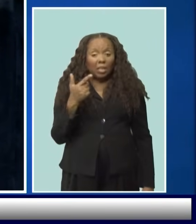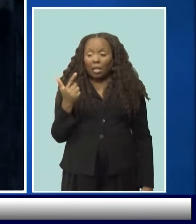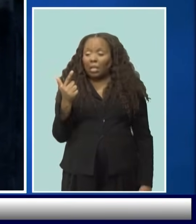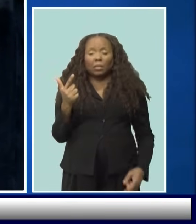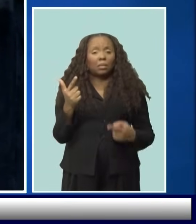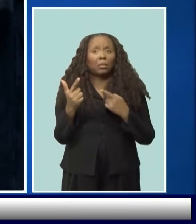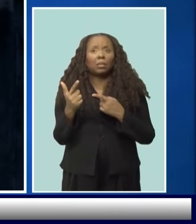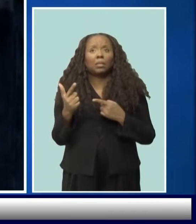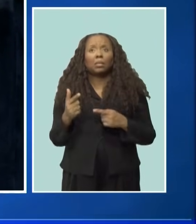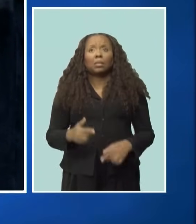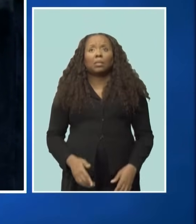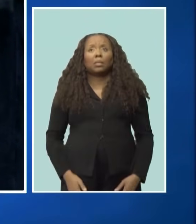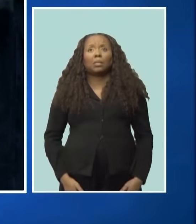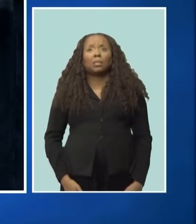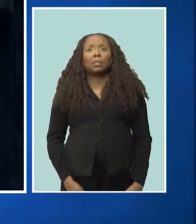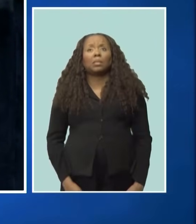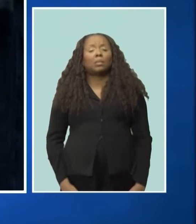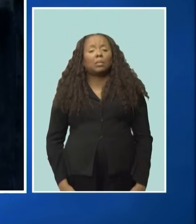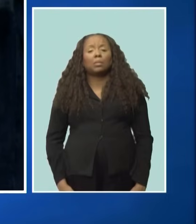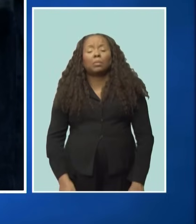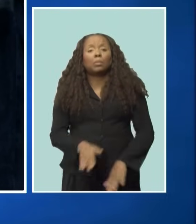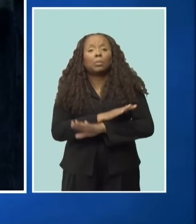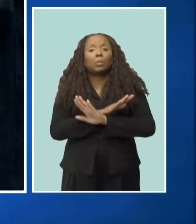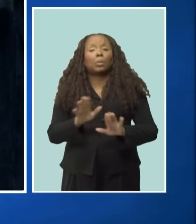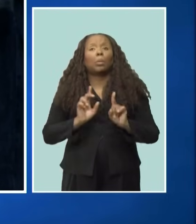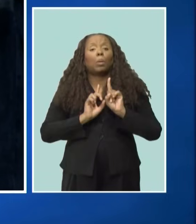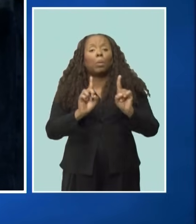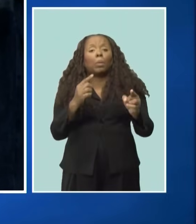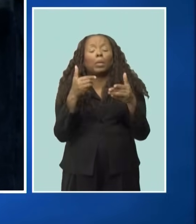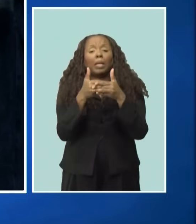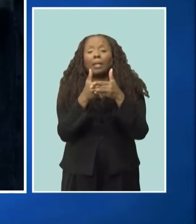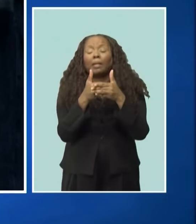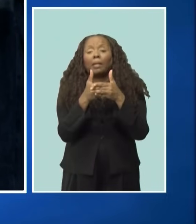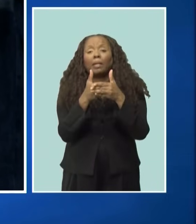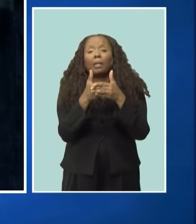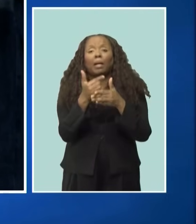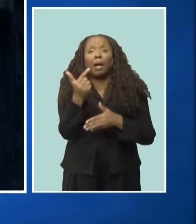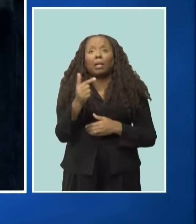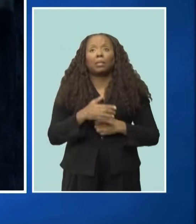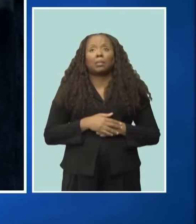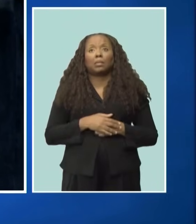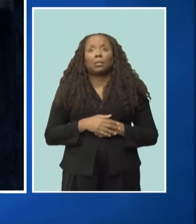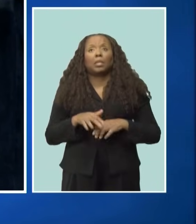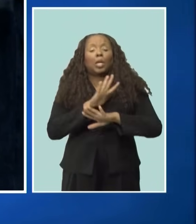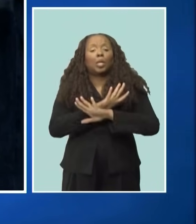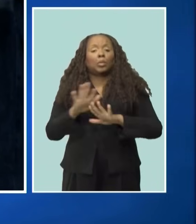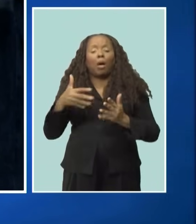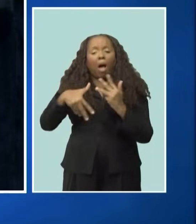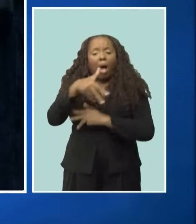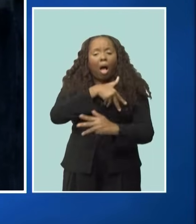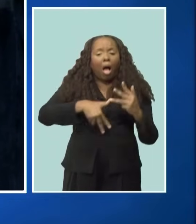youngsters, stay away from the gun and anybody who has guns around you.